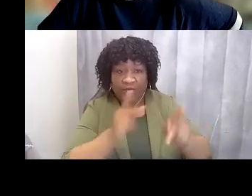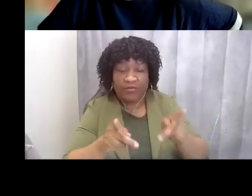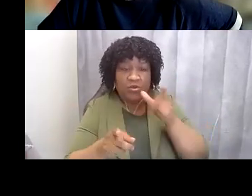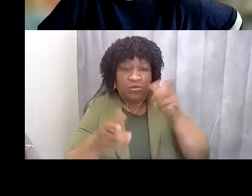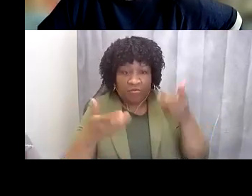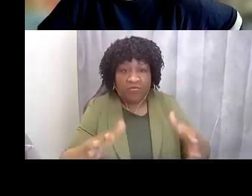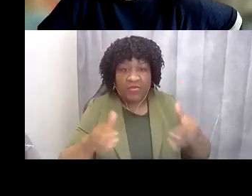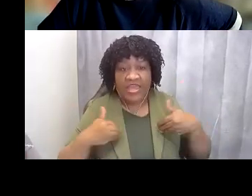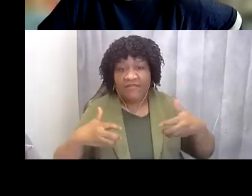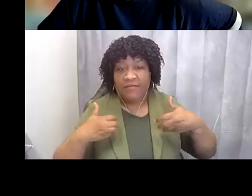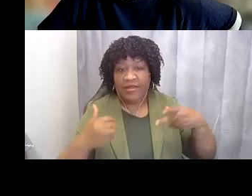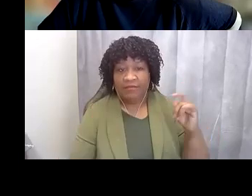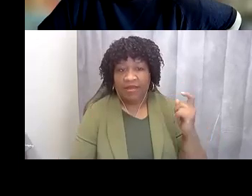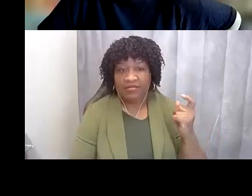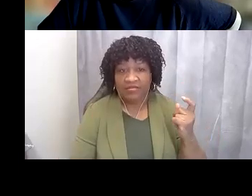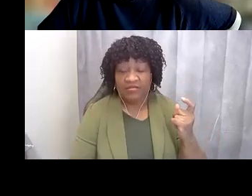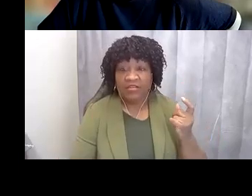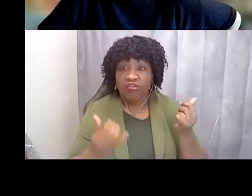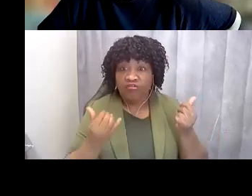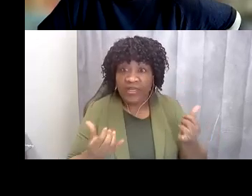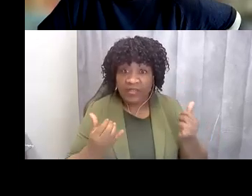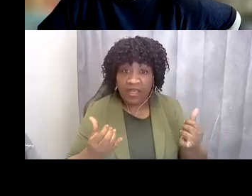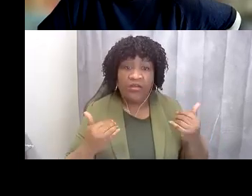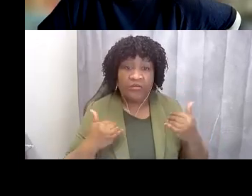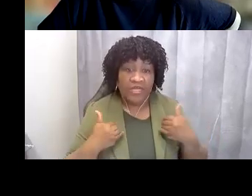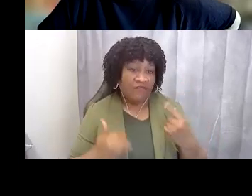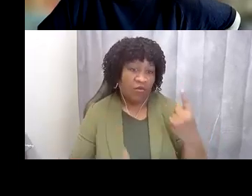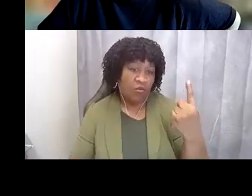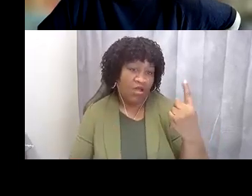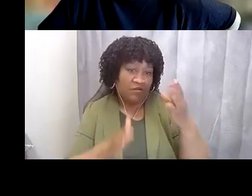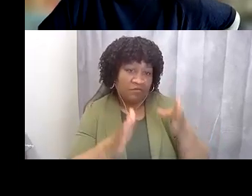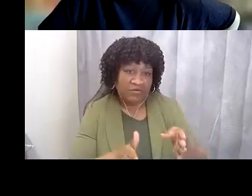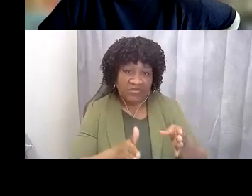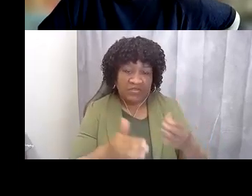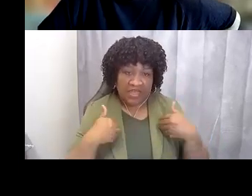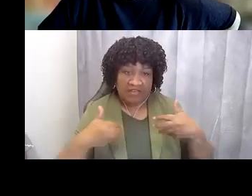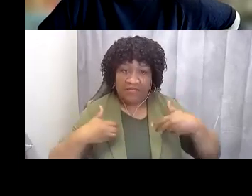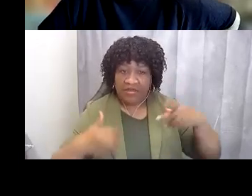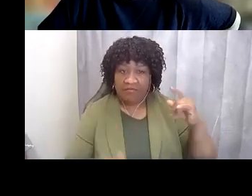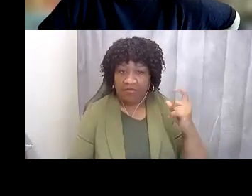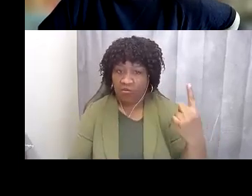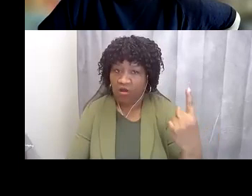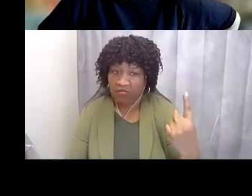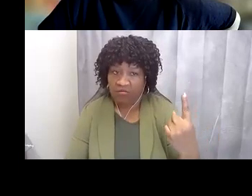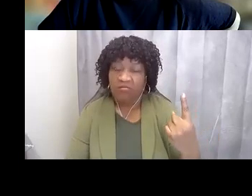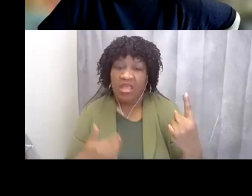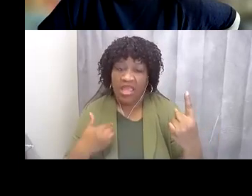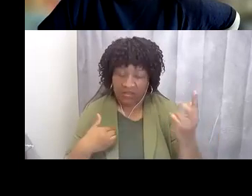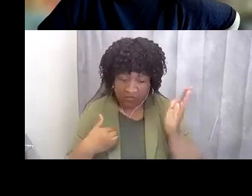someone with monkeypox. And again, right now, we have the one person and we are